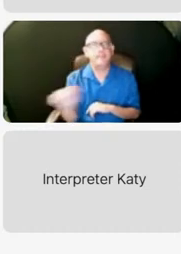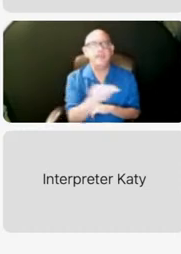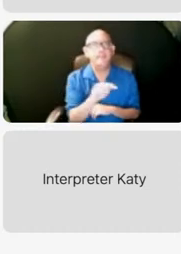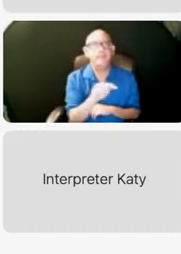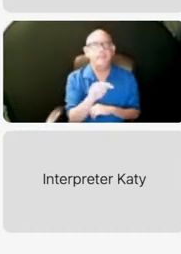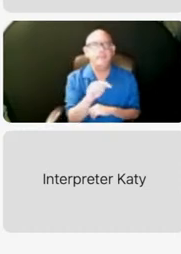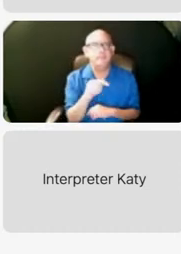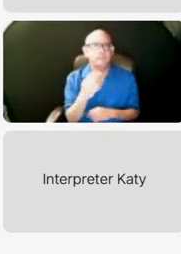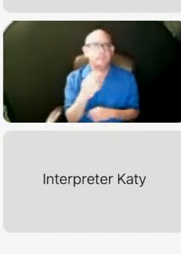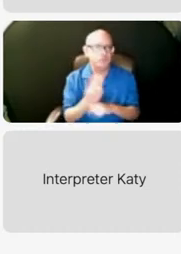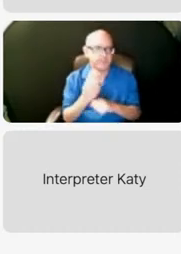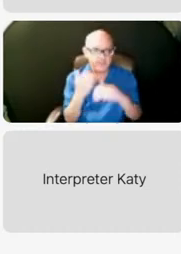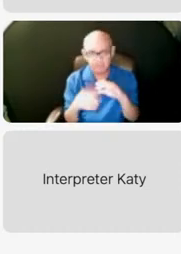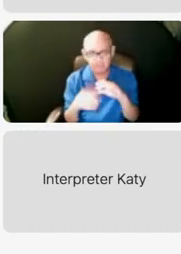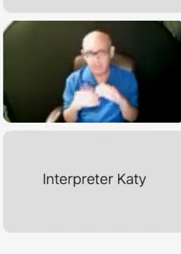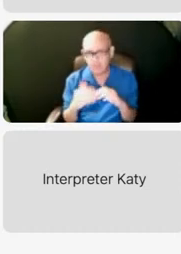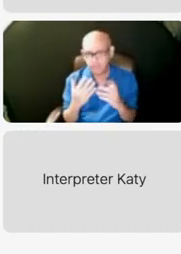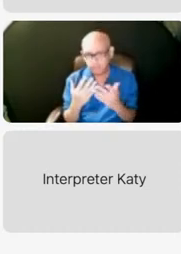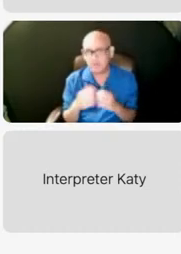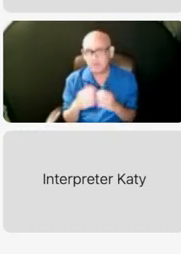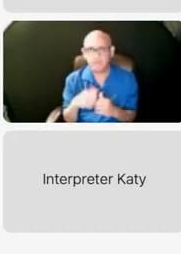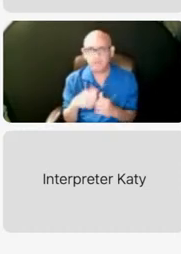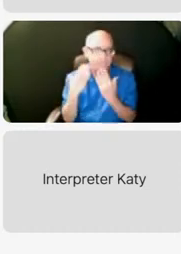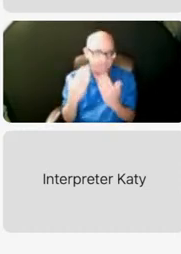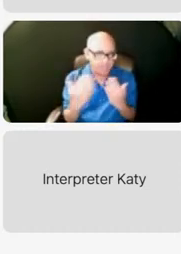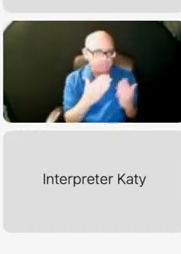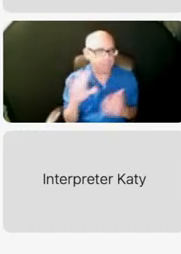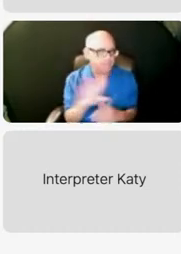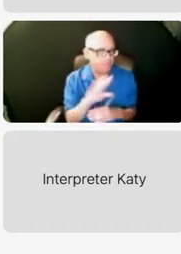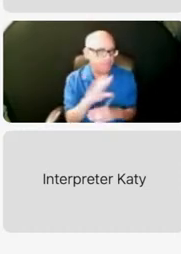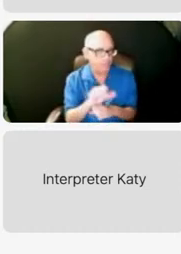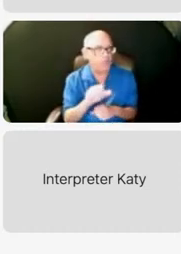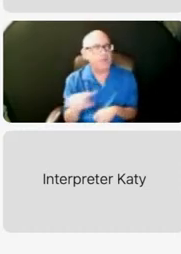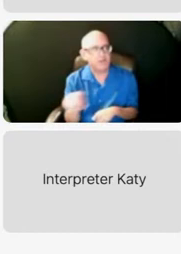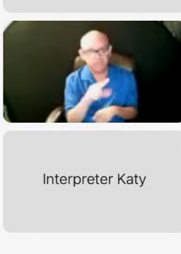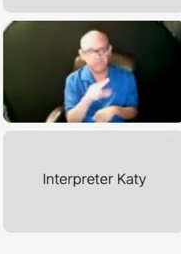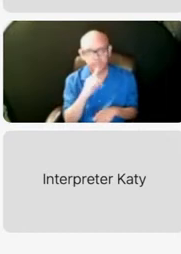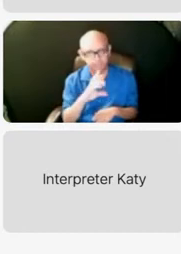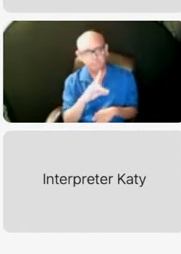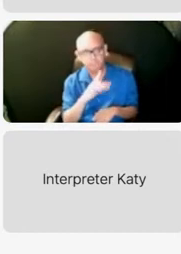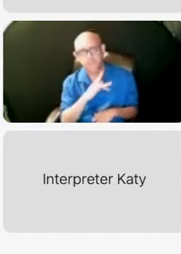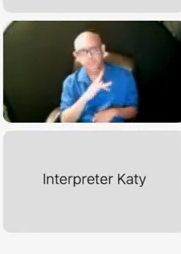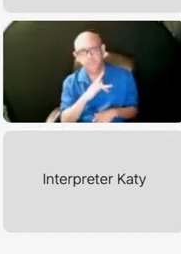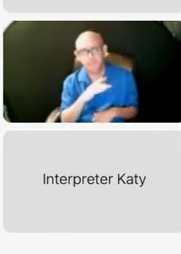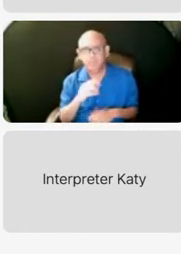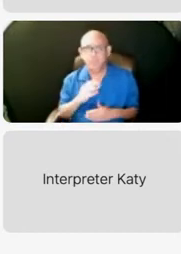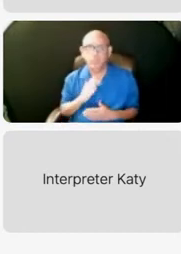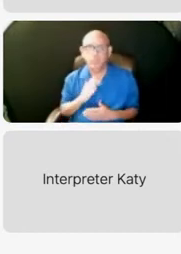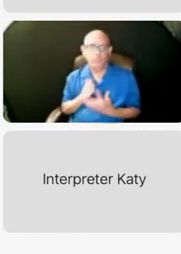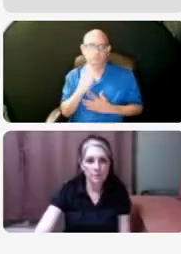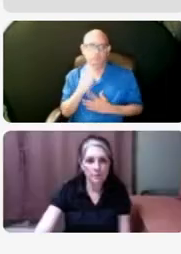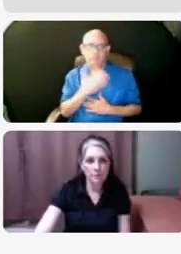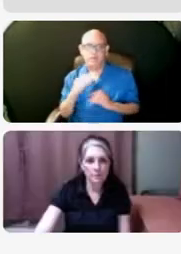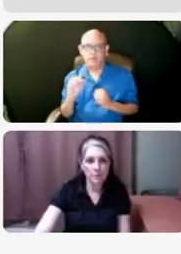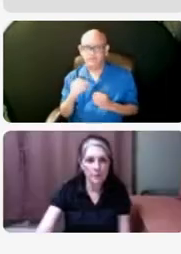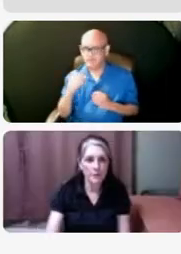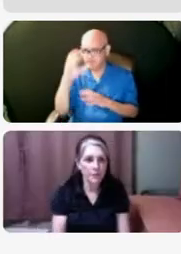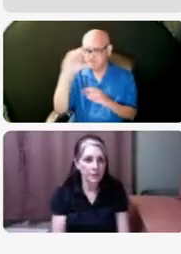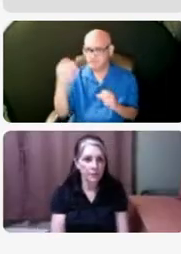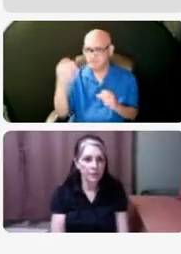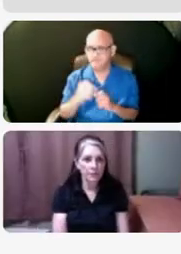yeah so to thank them for the work and acknowledge them from my office so we have so many